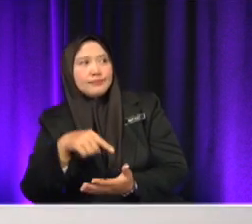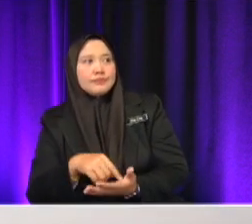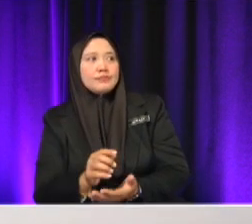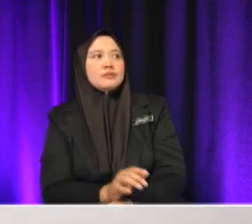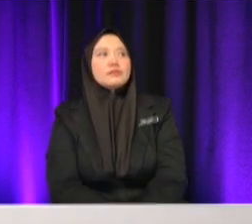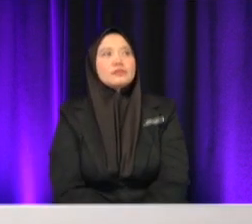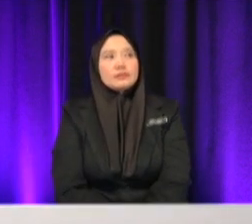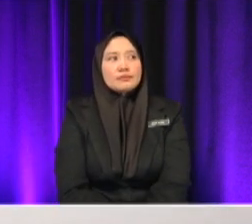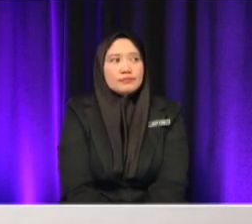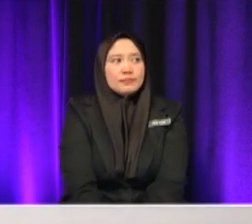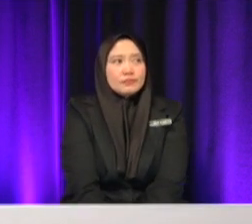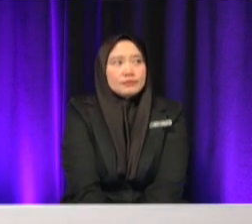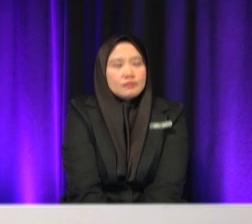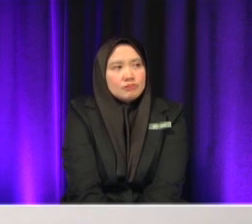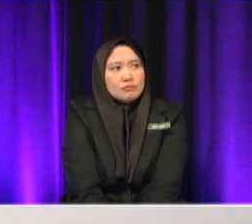Okay, sure.